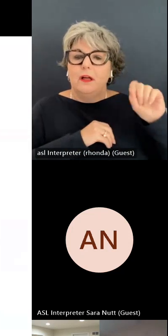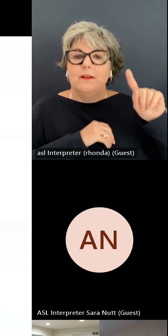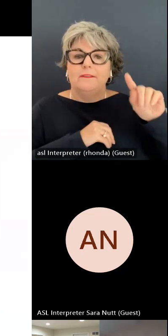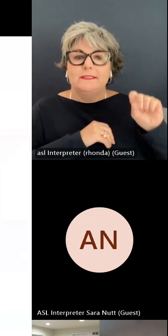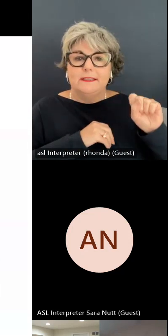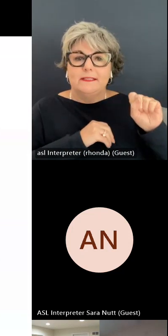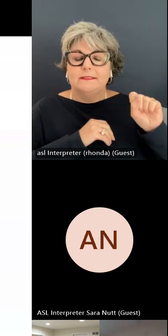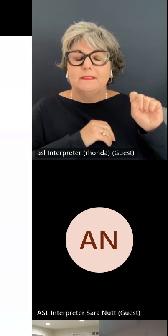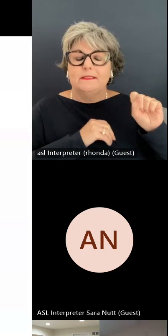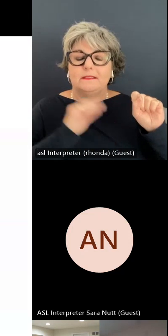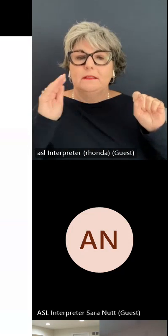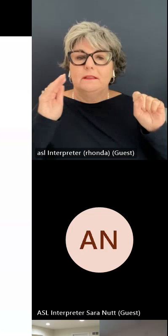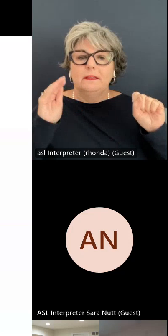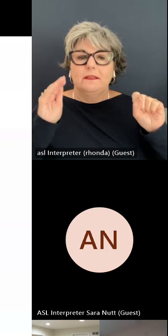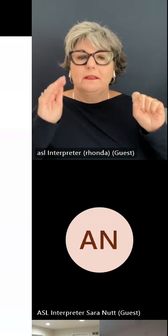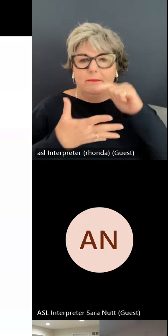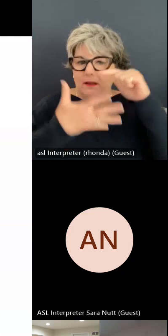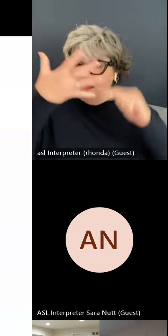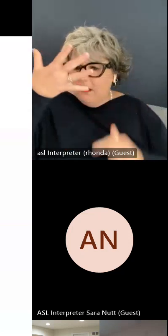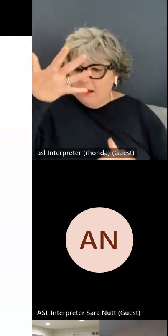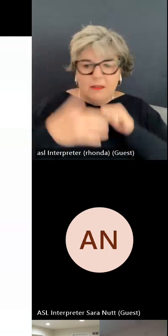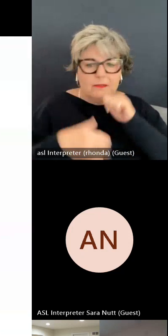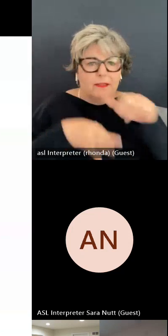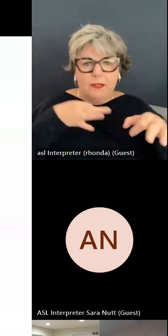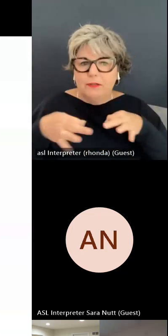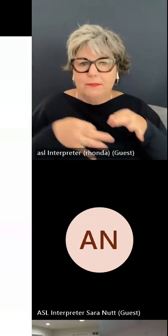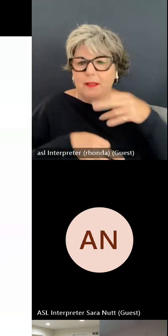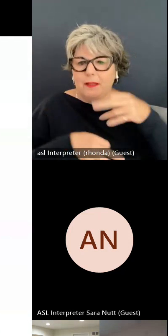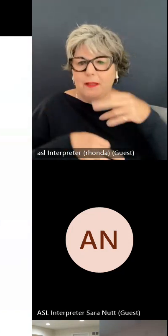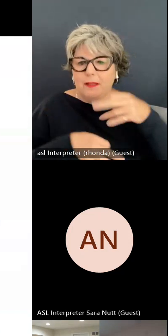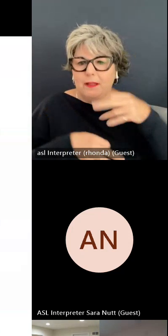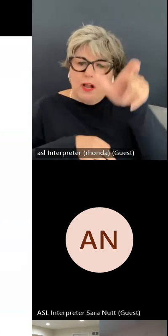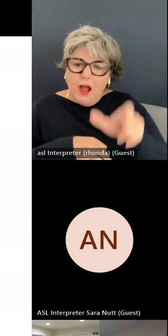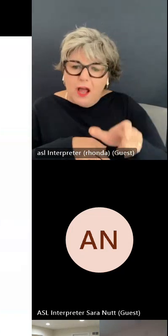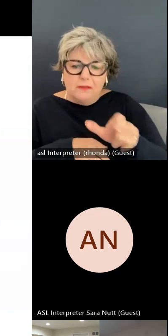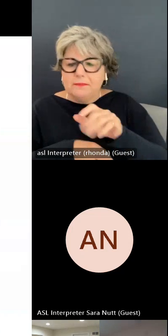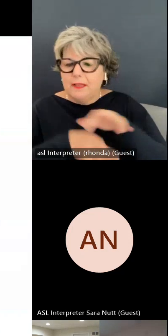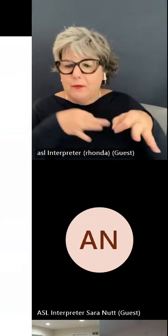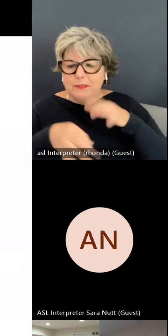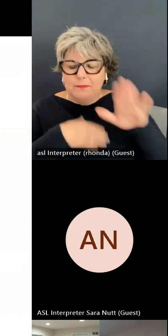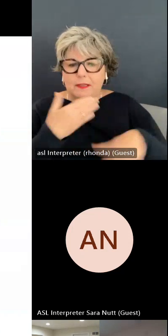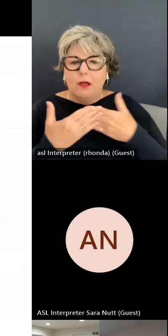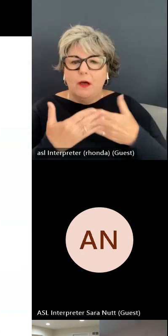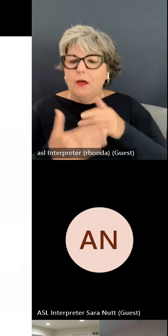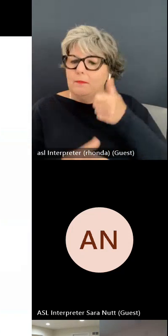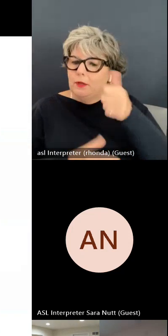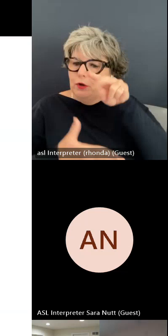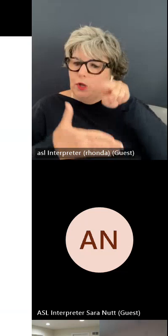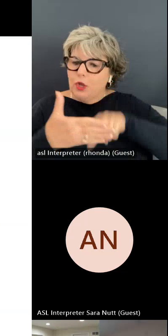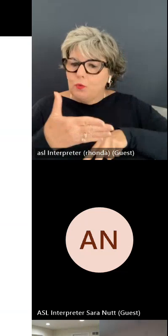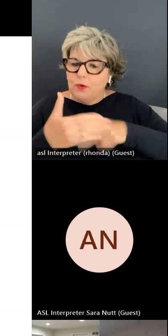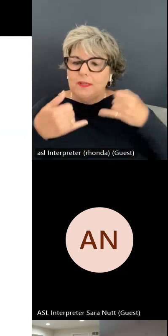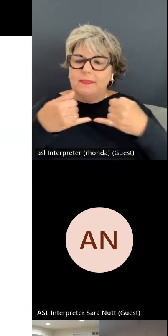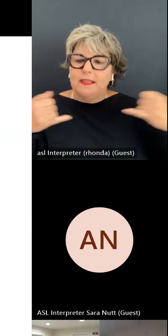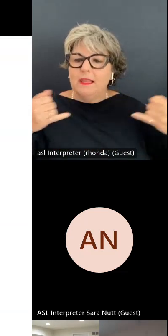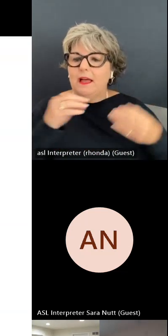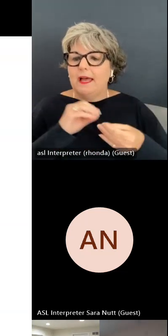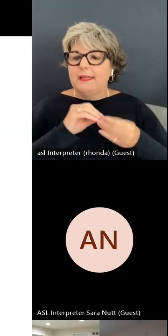budget authority. And I'm not going to go through all of these, but I think what you can do is go read the line numbers.